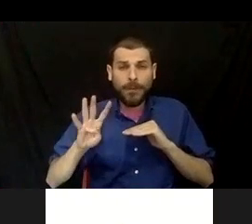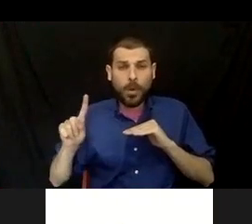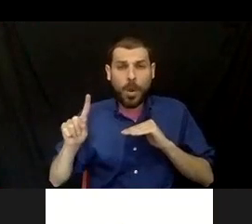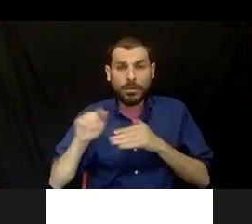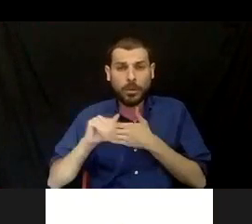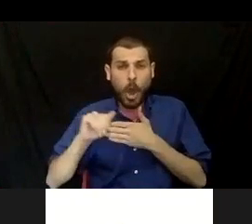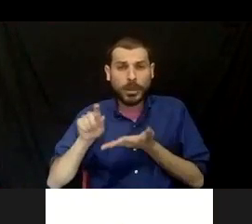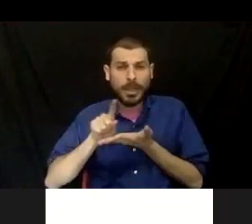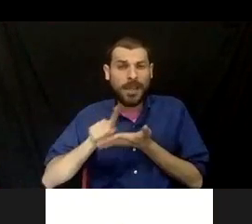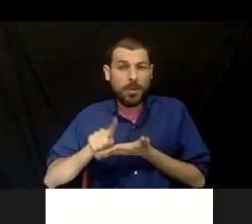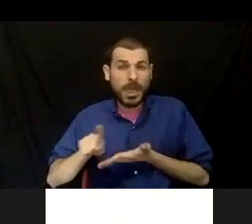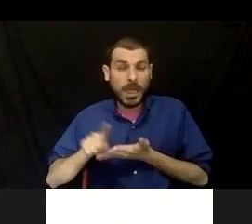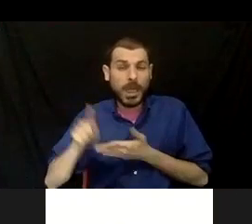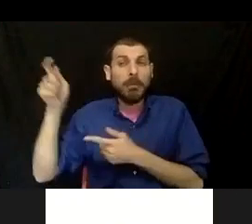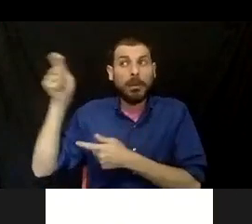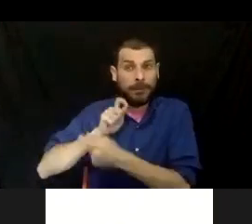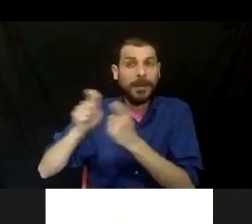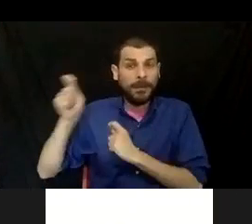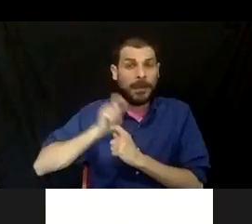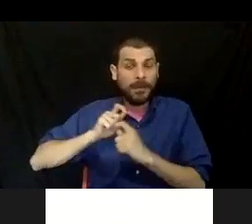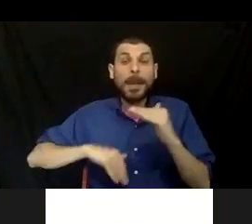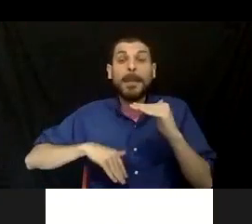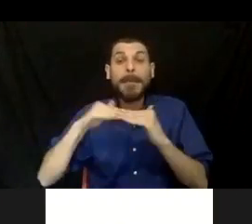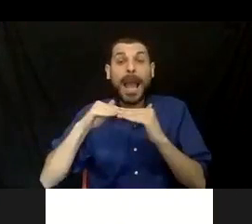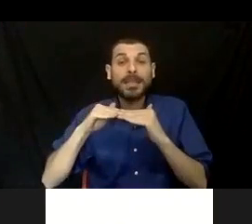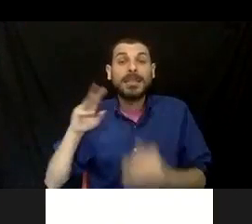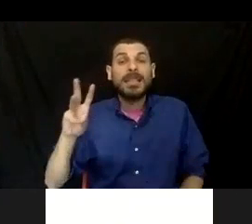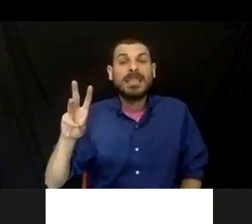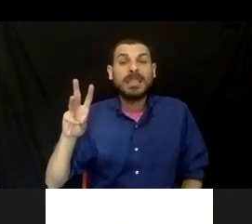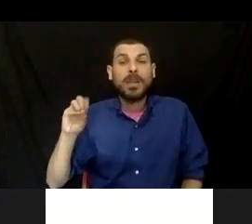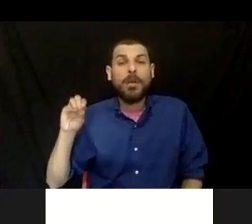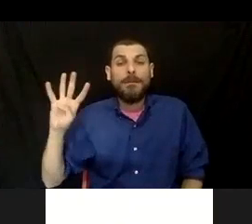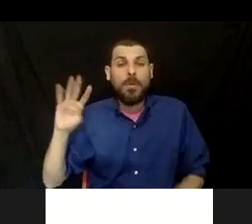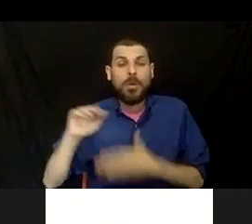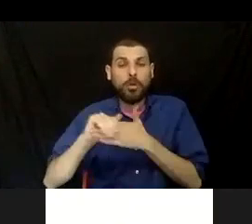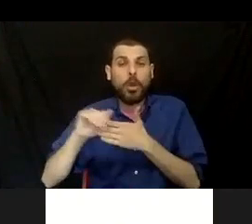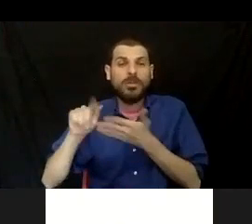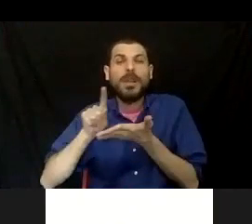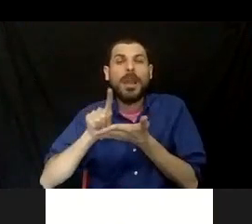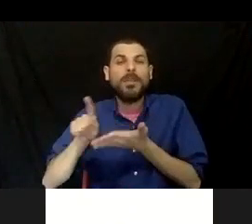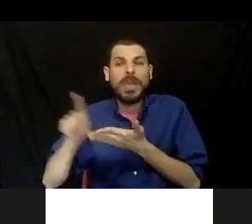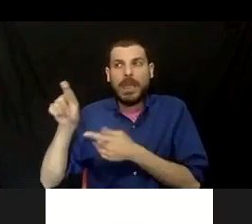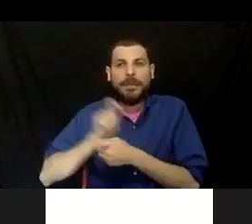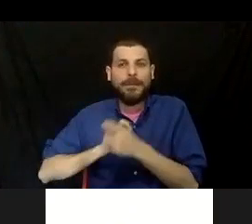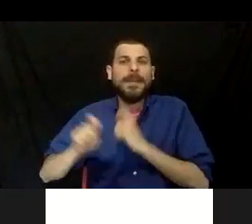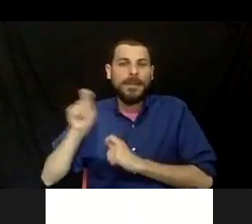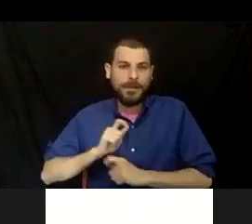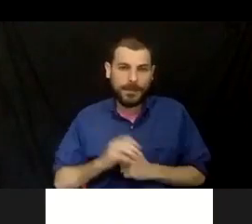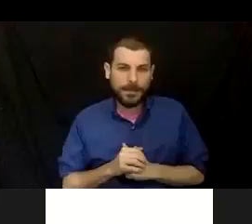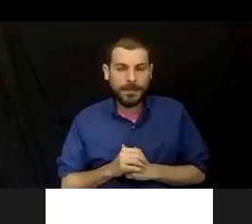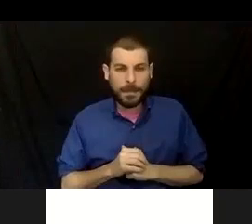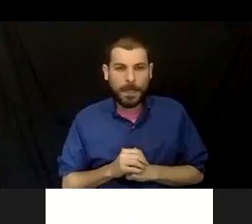regular unemployment, and the max is $604. And you're limited